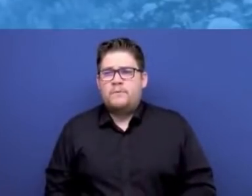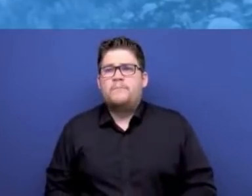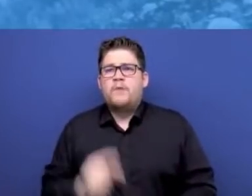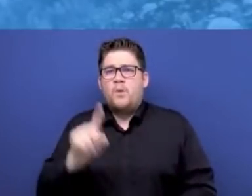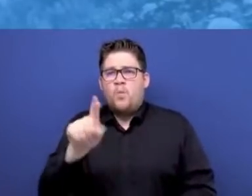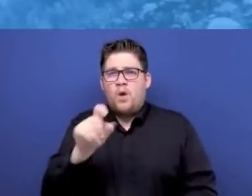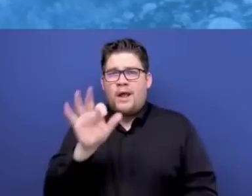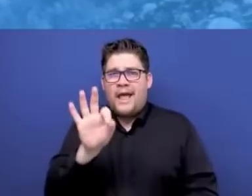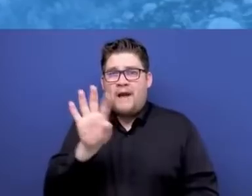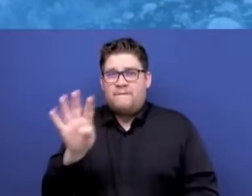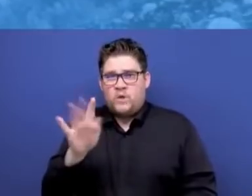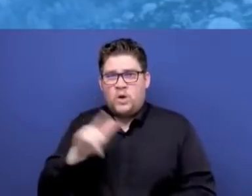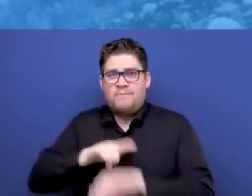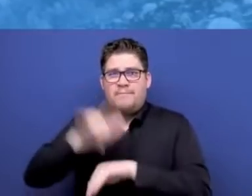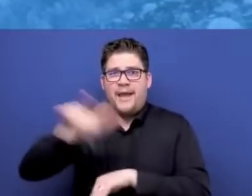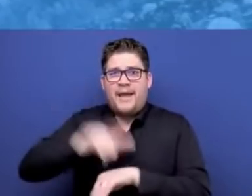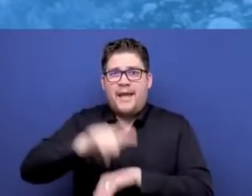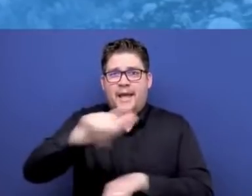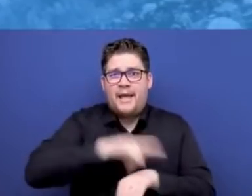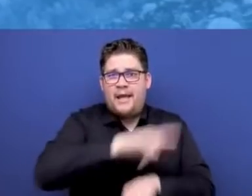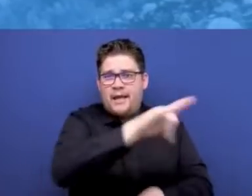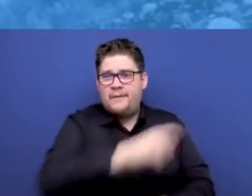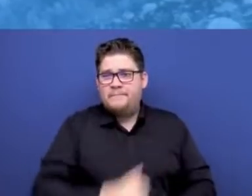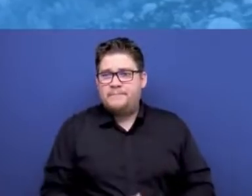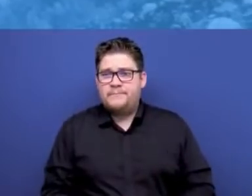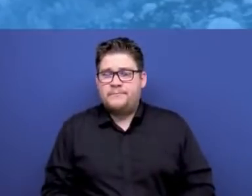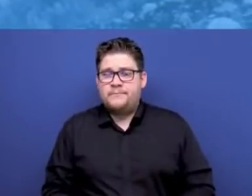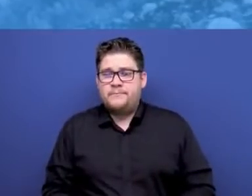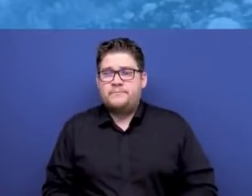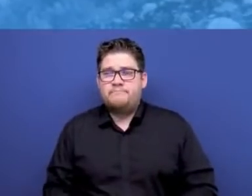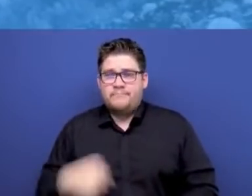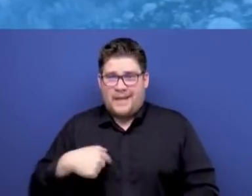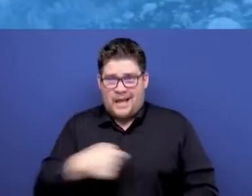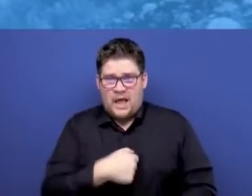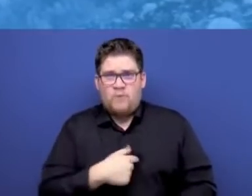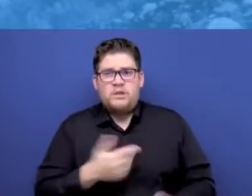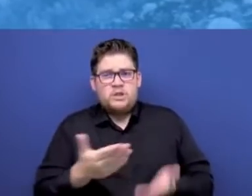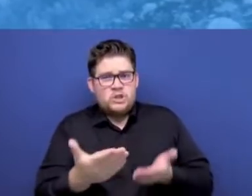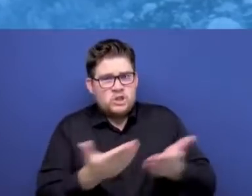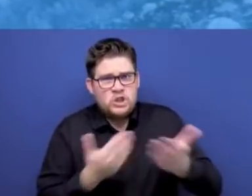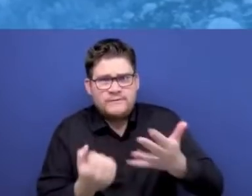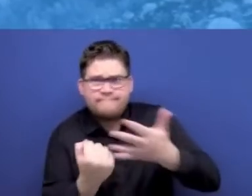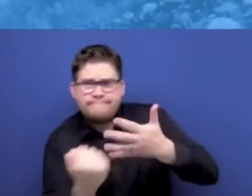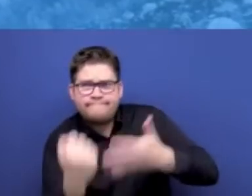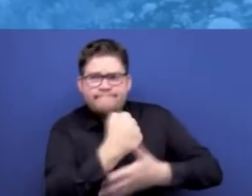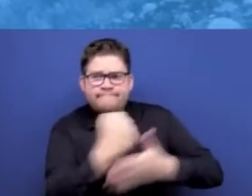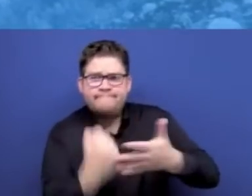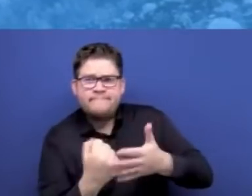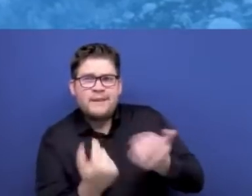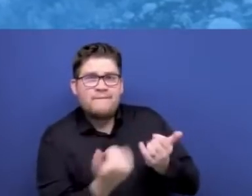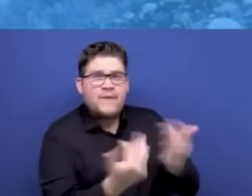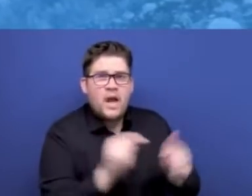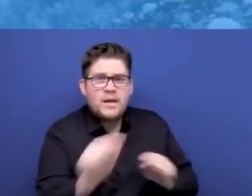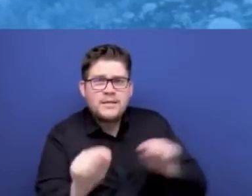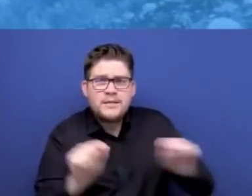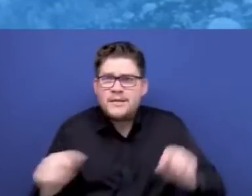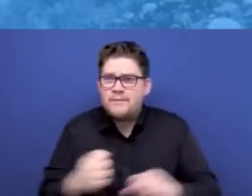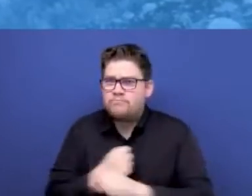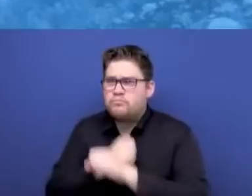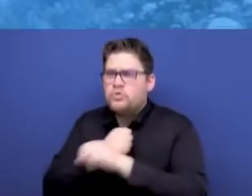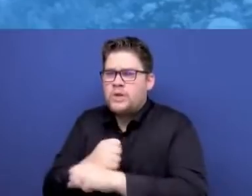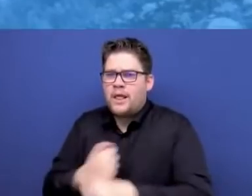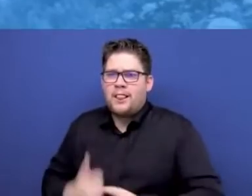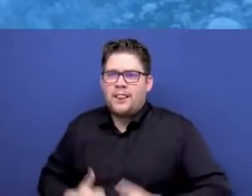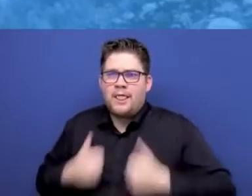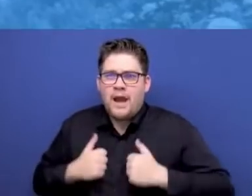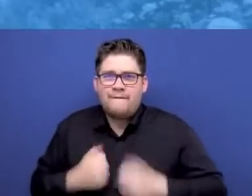Service remains committed to prioritizing its efforts to protect life and property, those most valuable assets. Crew safety